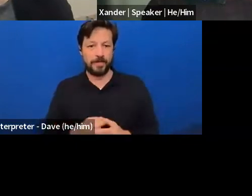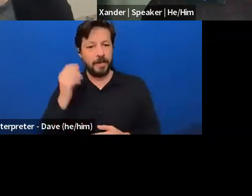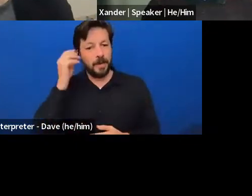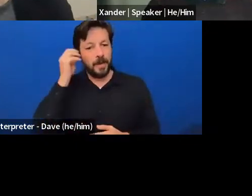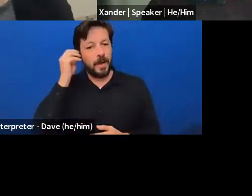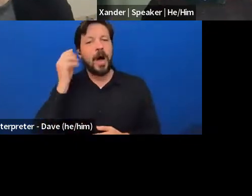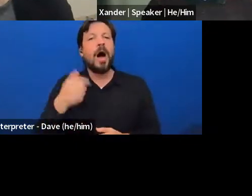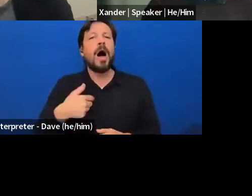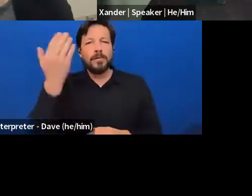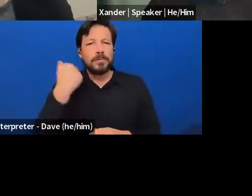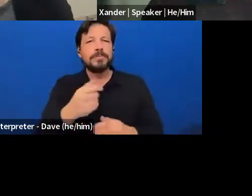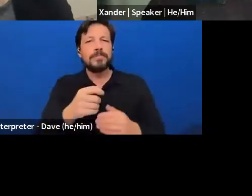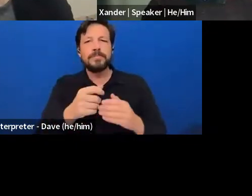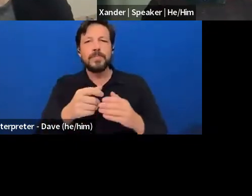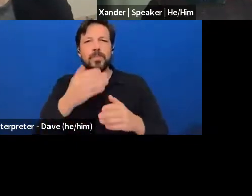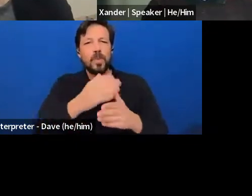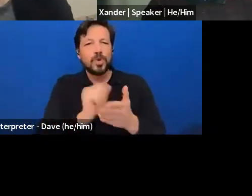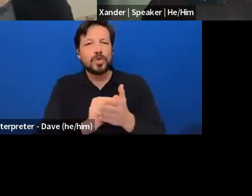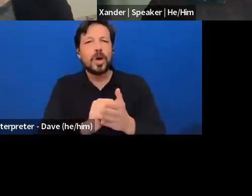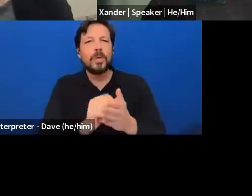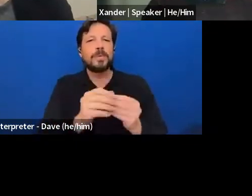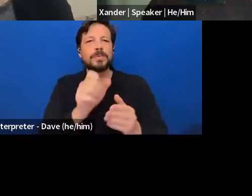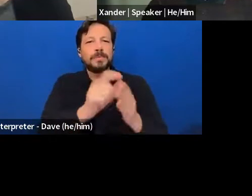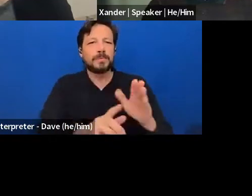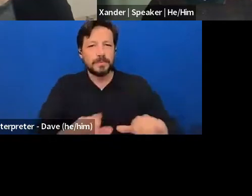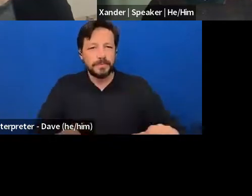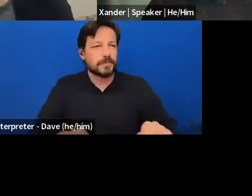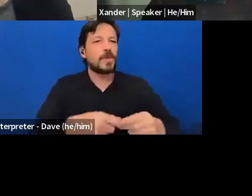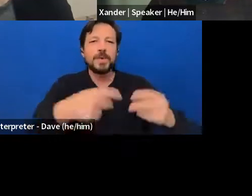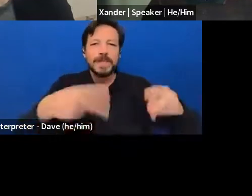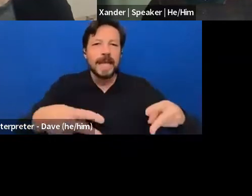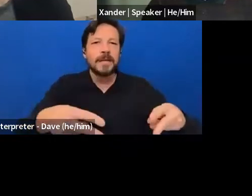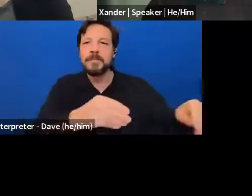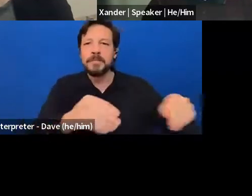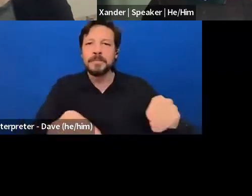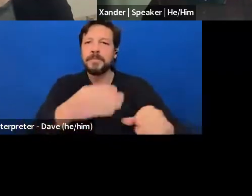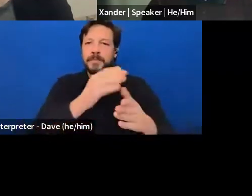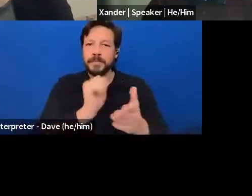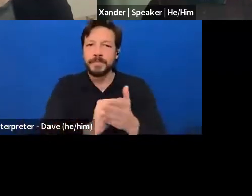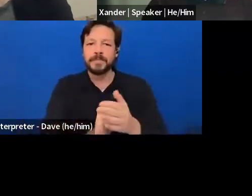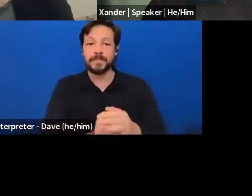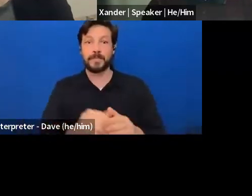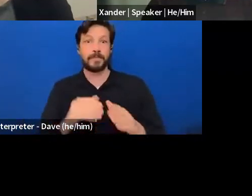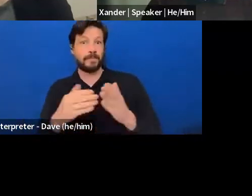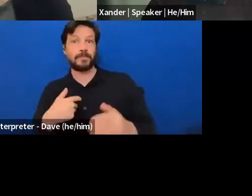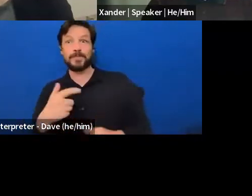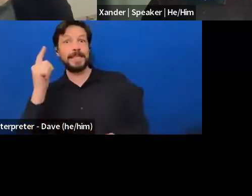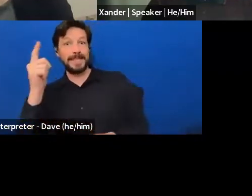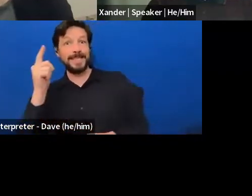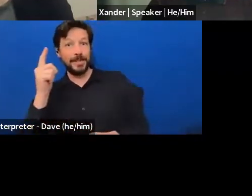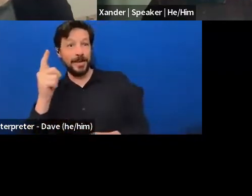with some kids with disabilities. So I ran dance workshops and movement workshops, and now I'm a teacher working with kids who